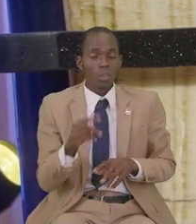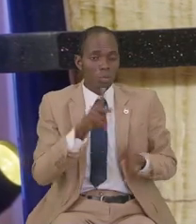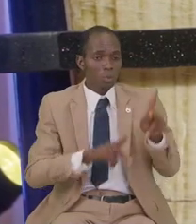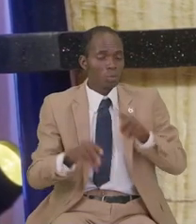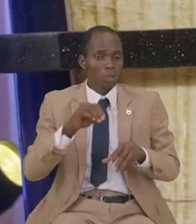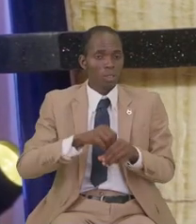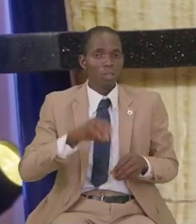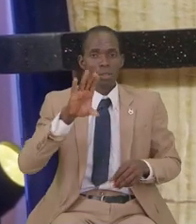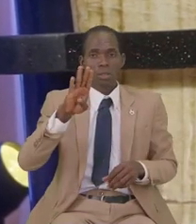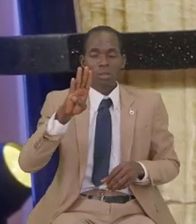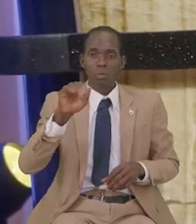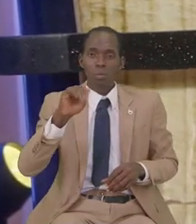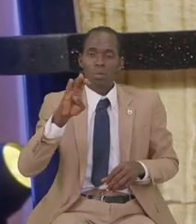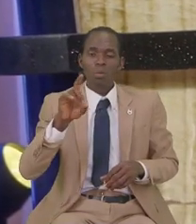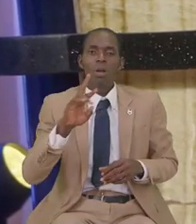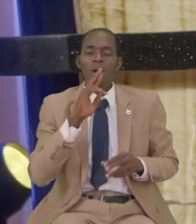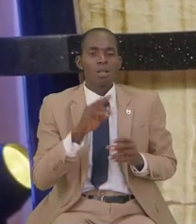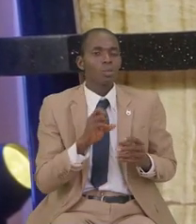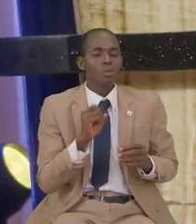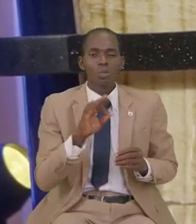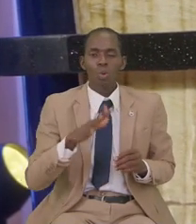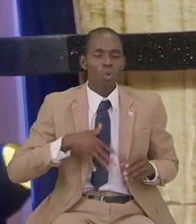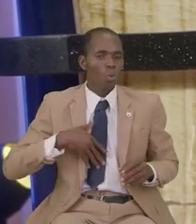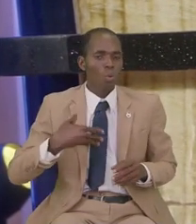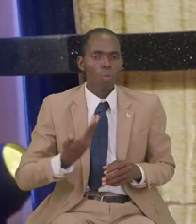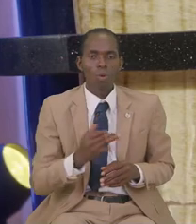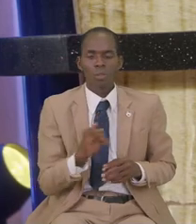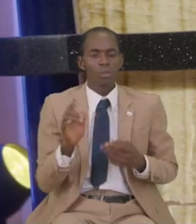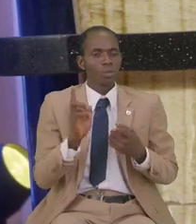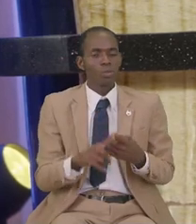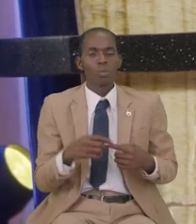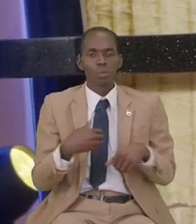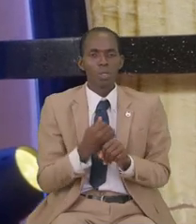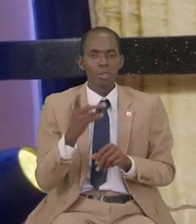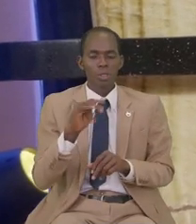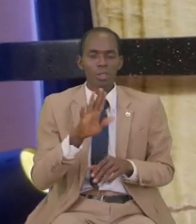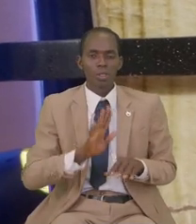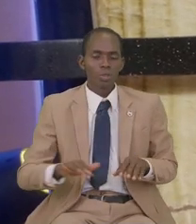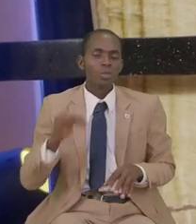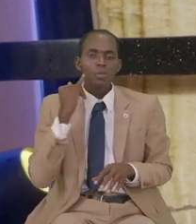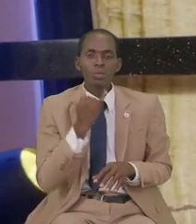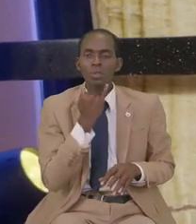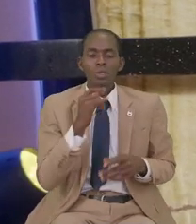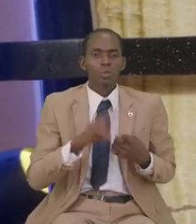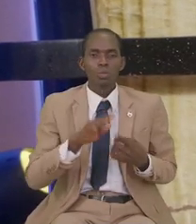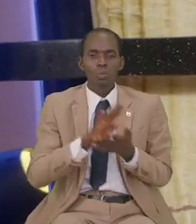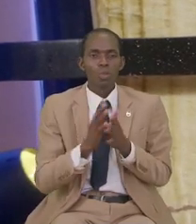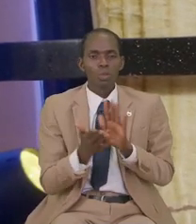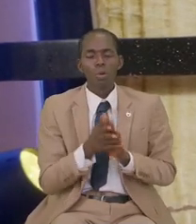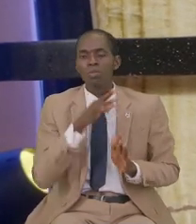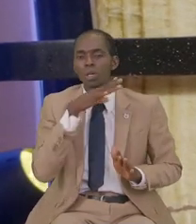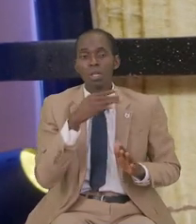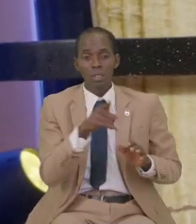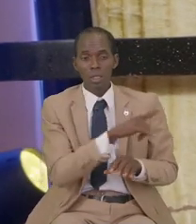to corrupt them, and they had the money and they had the facilities. So they used all the money and the facilities to